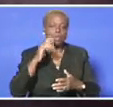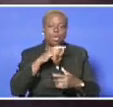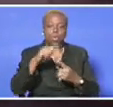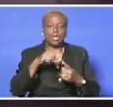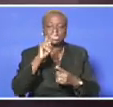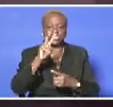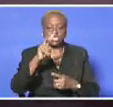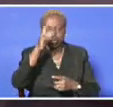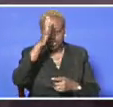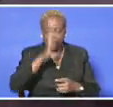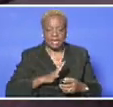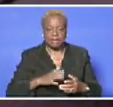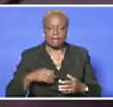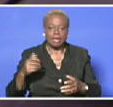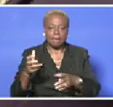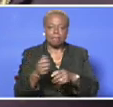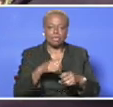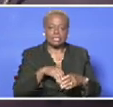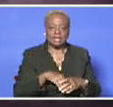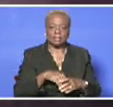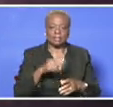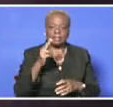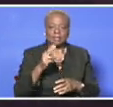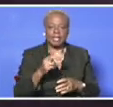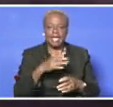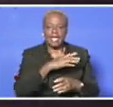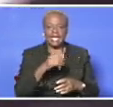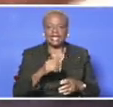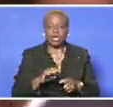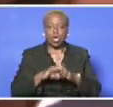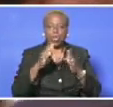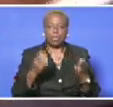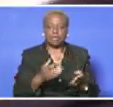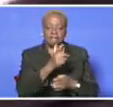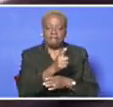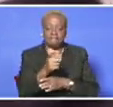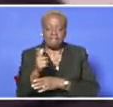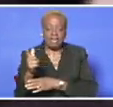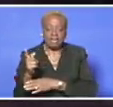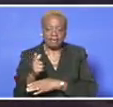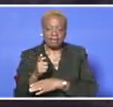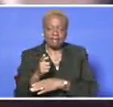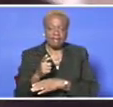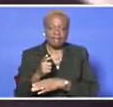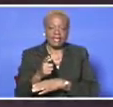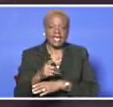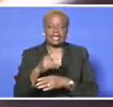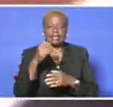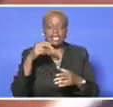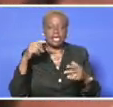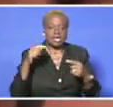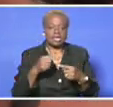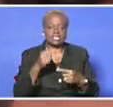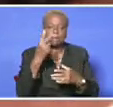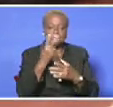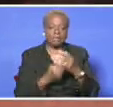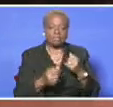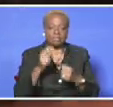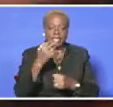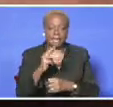The occupant inside the vehicle came out, opening fire in the direction of the victims, injuring both of them, one of them fatally.